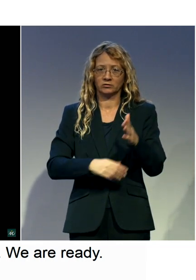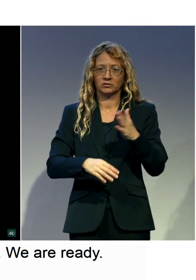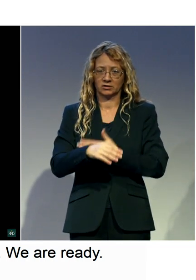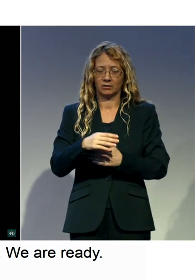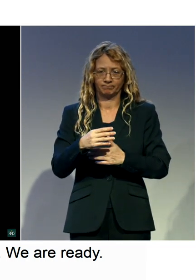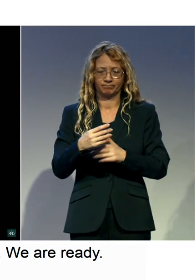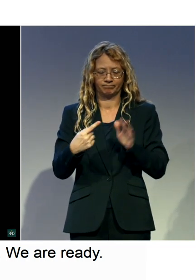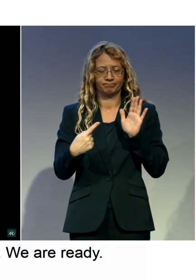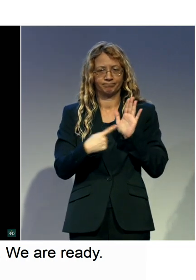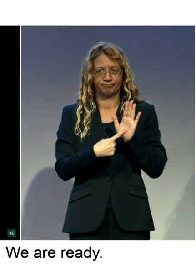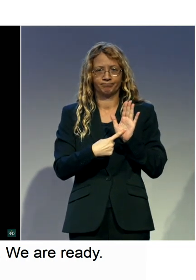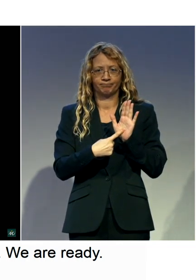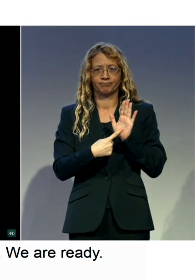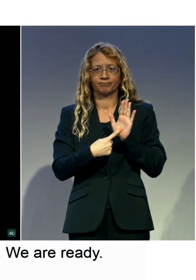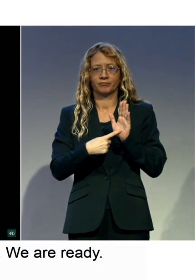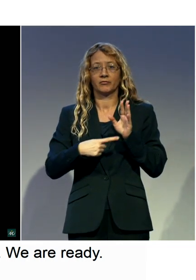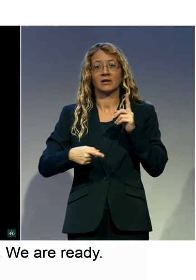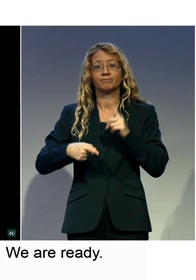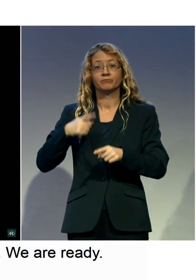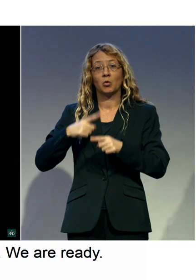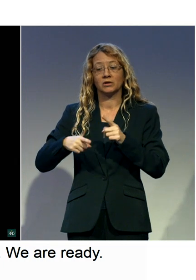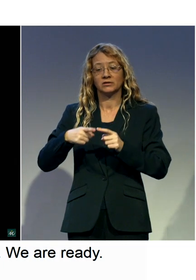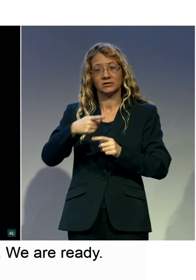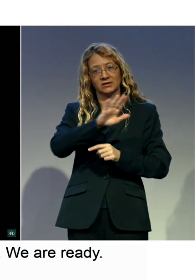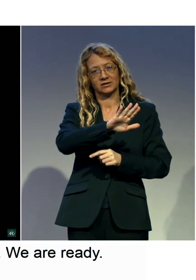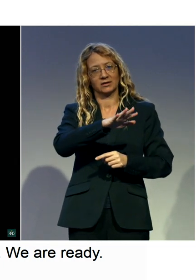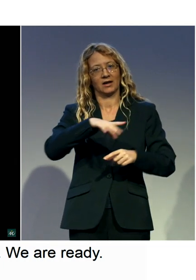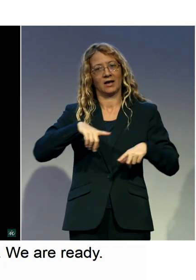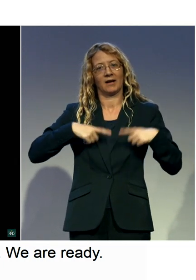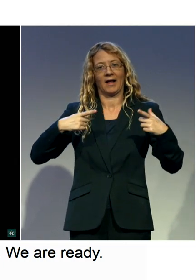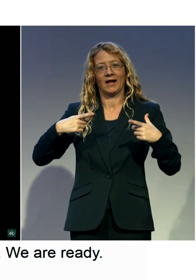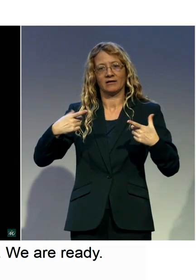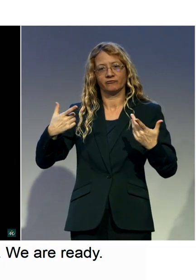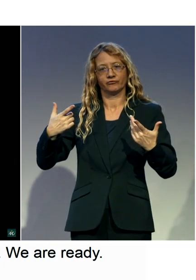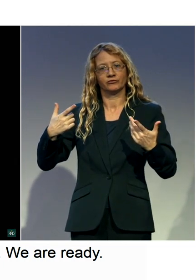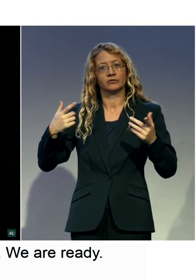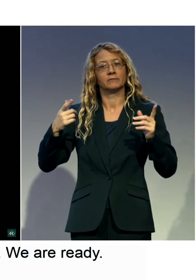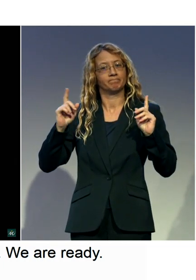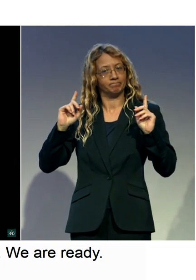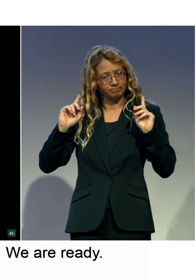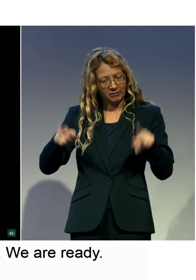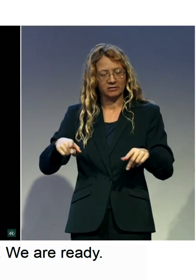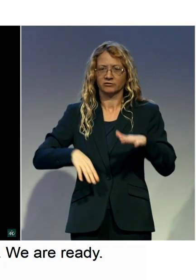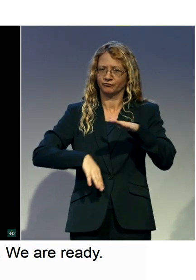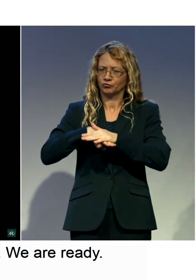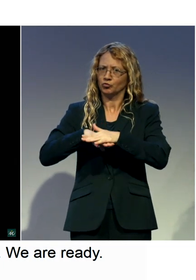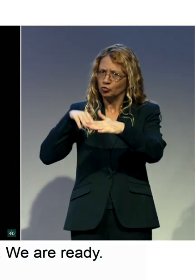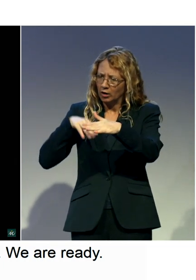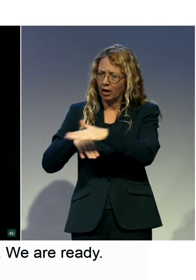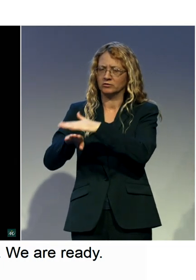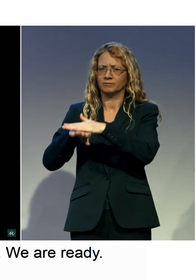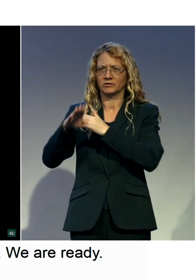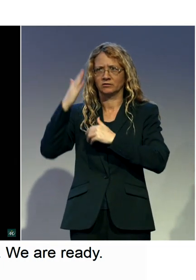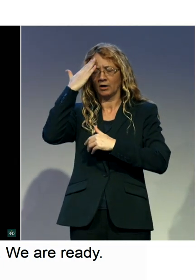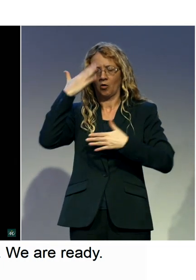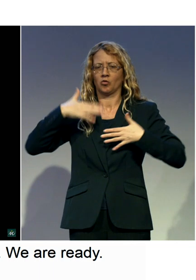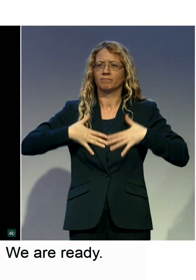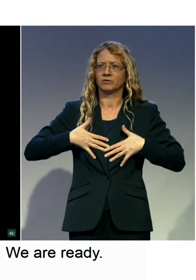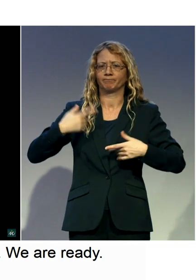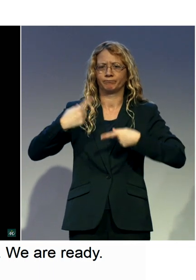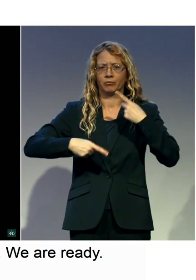life in Article 29. However, the necessary components of political inclusion can be found in articles relating to political